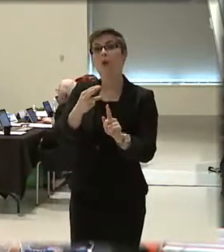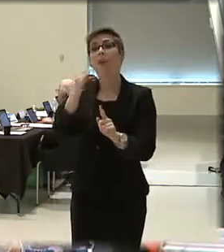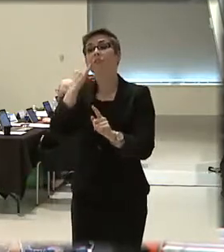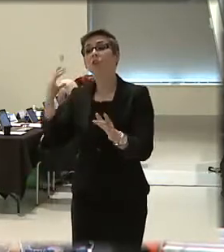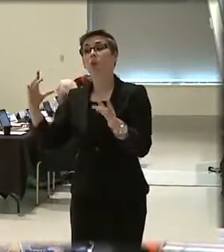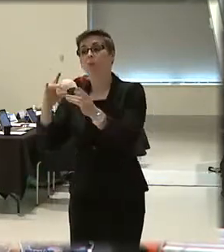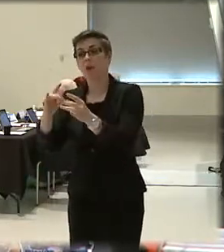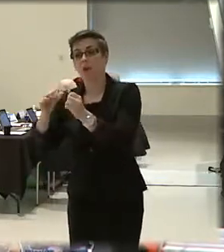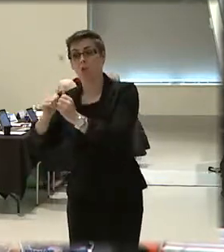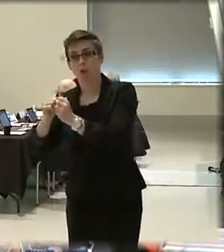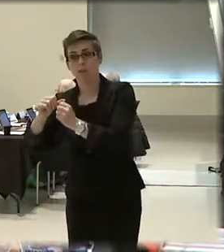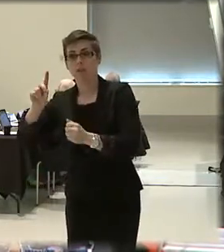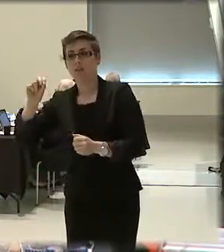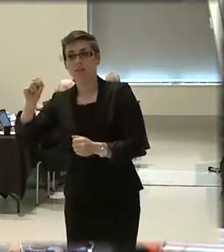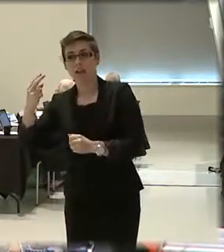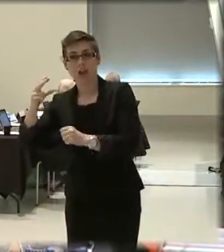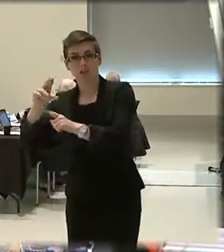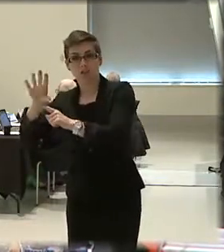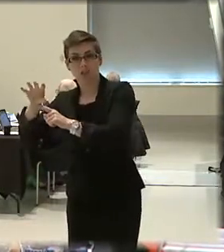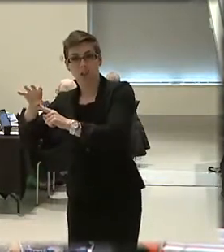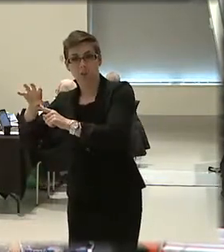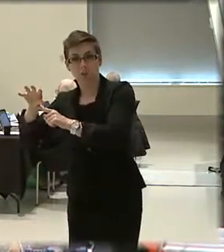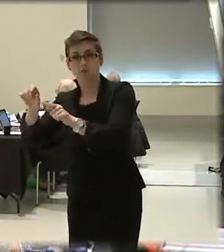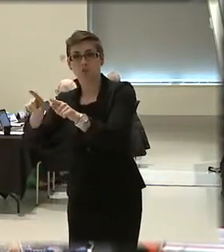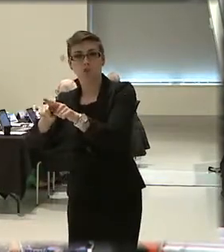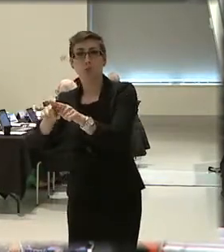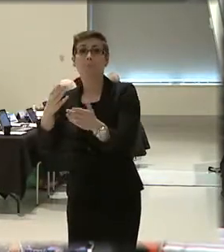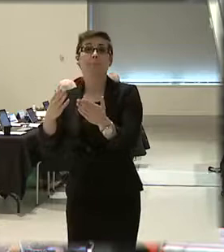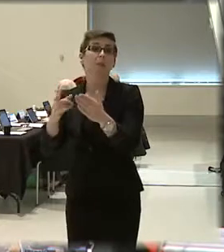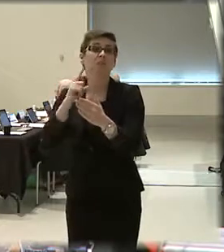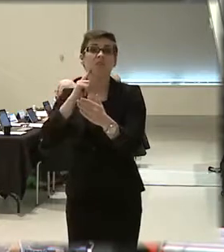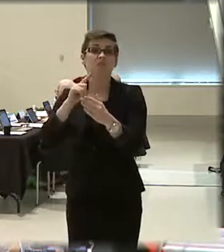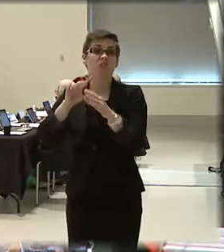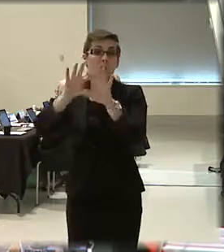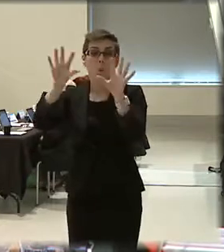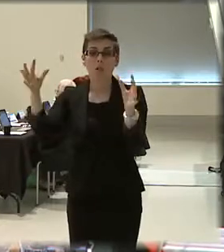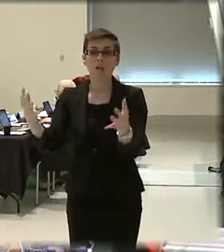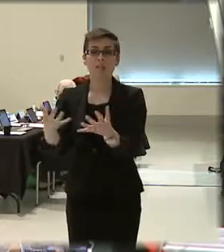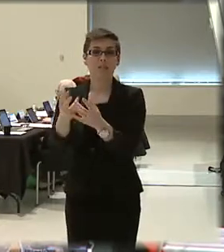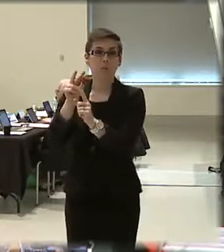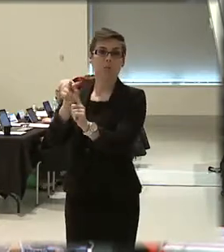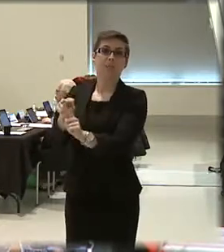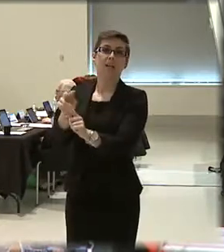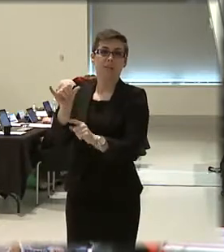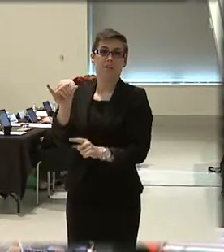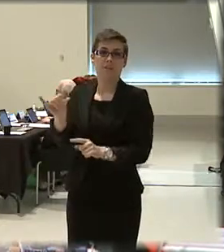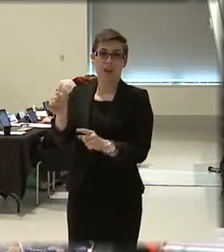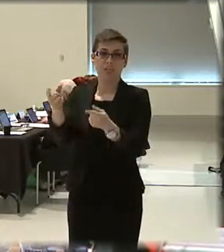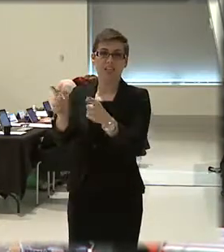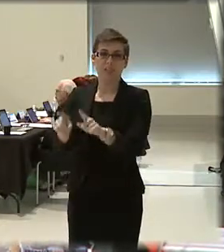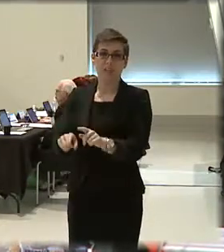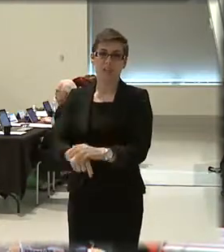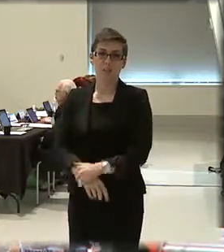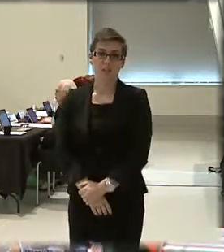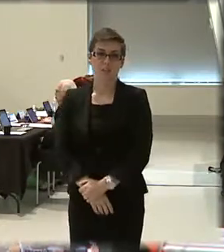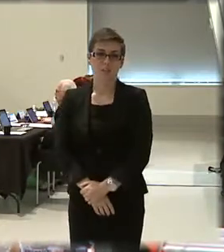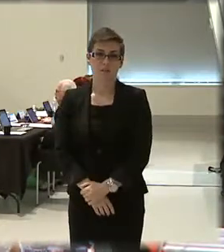provides a bit more of a holistic perspective of the incident?